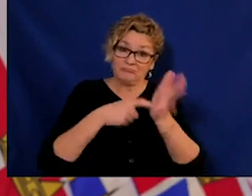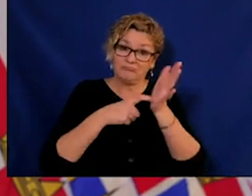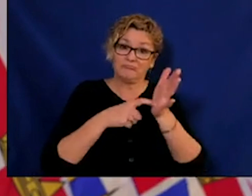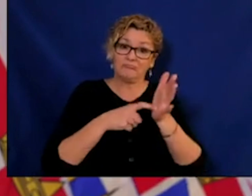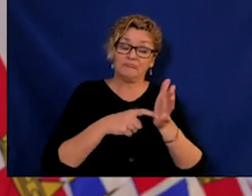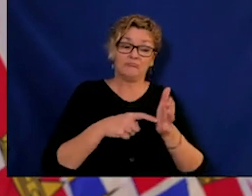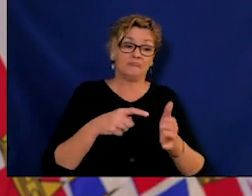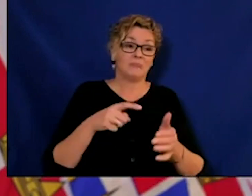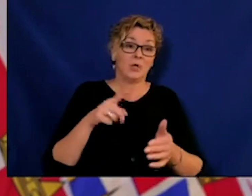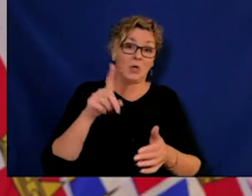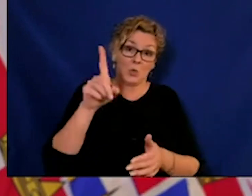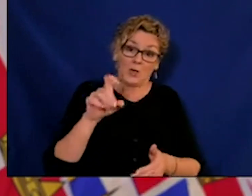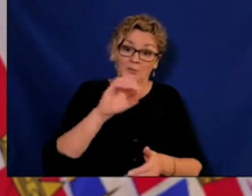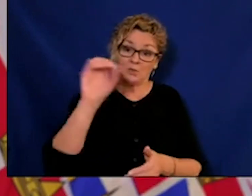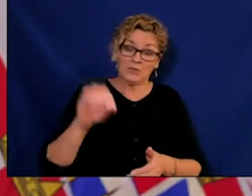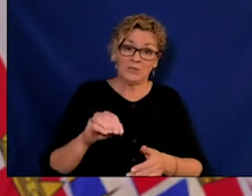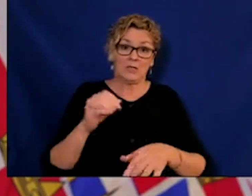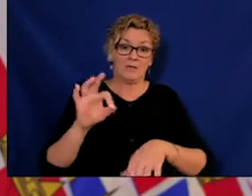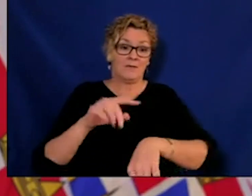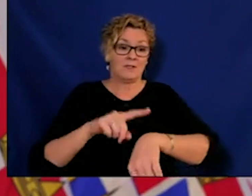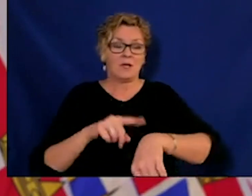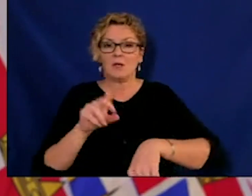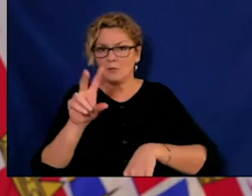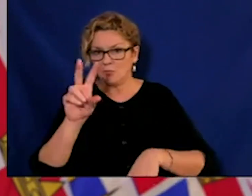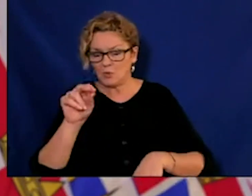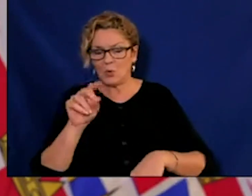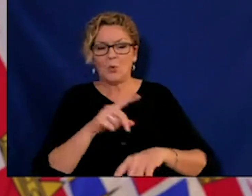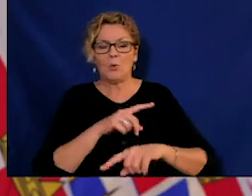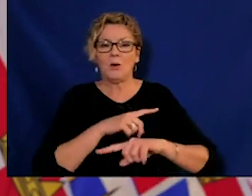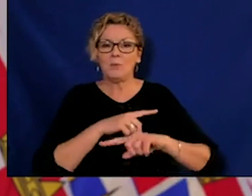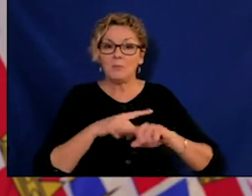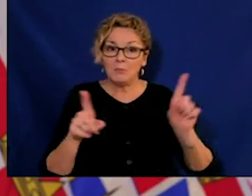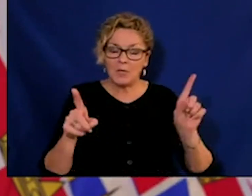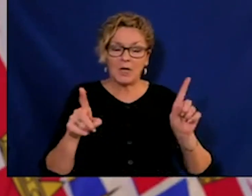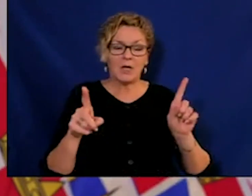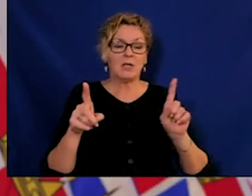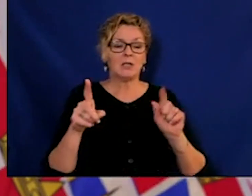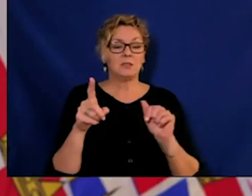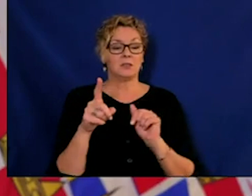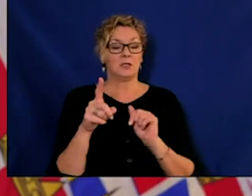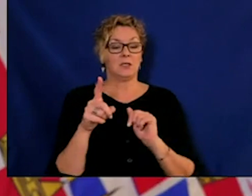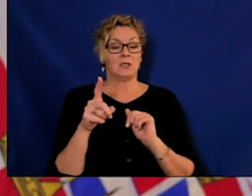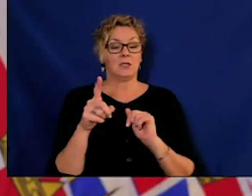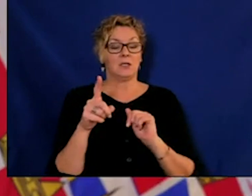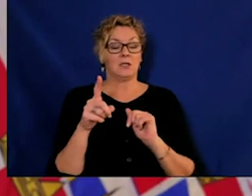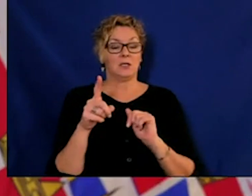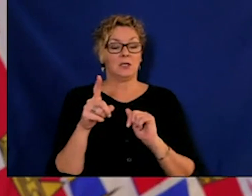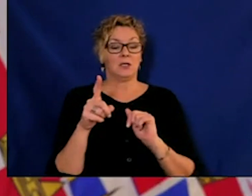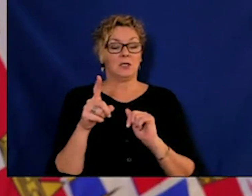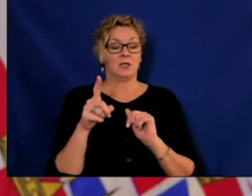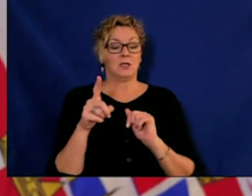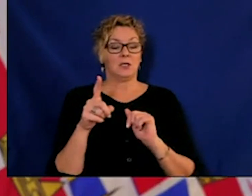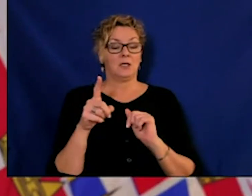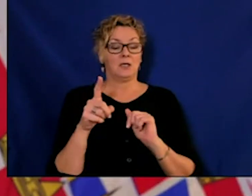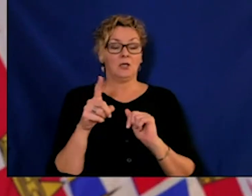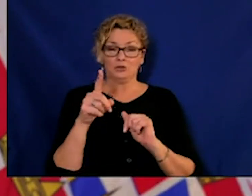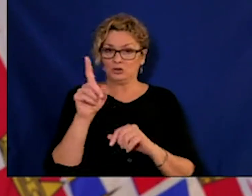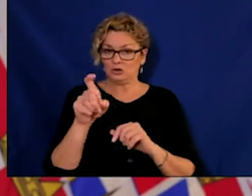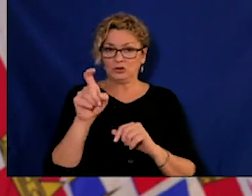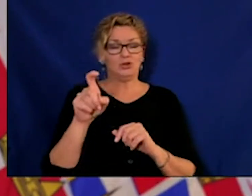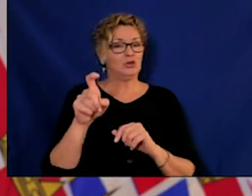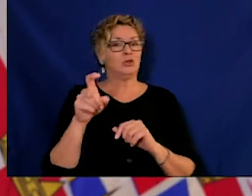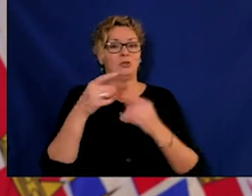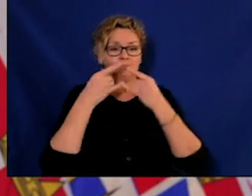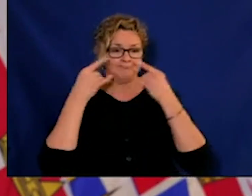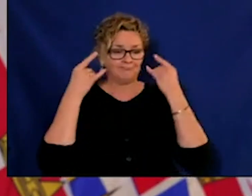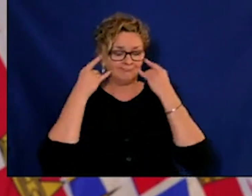mixing, particularly for the adults in school situations, where the only place where masks, and if you look at